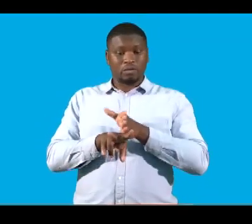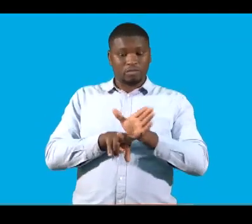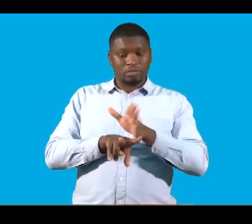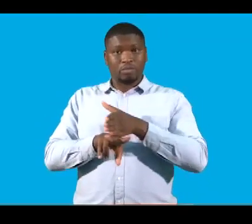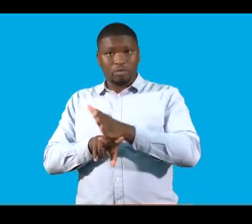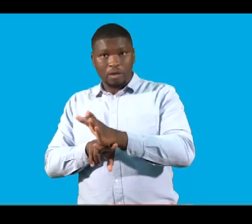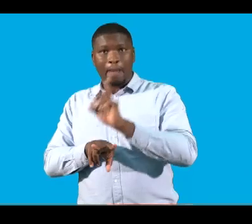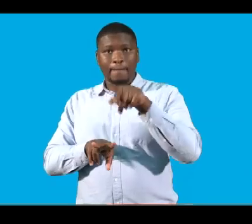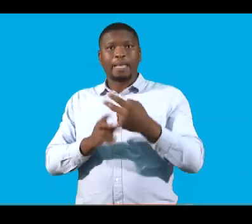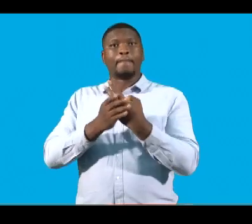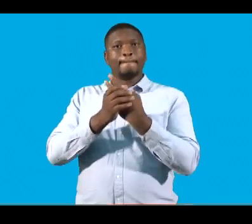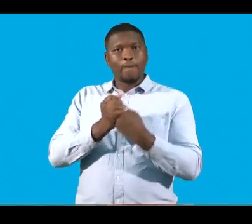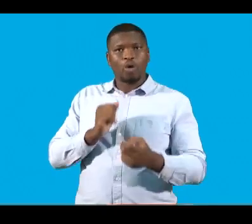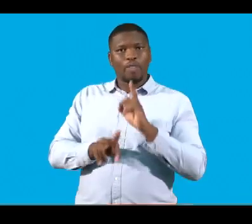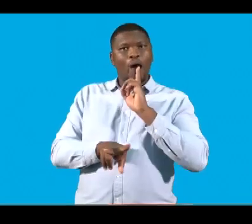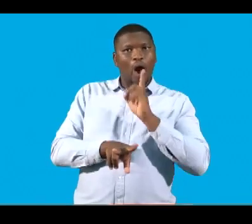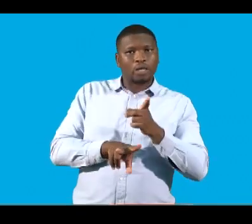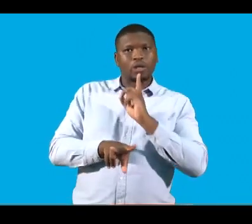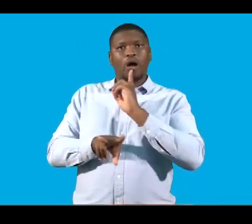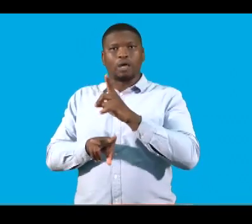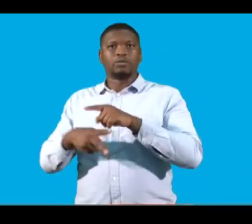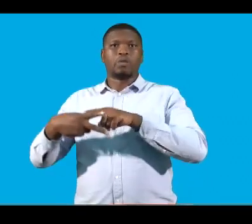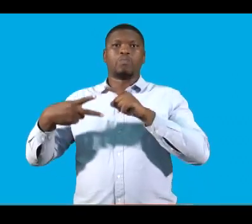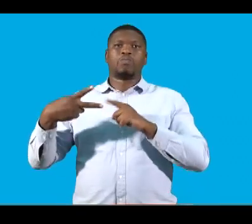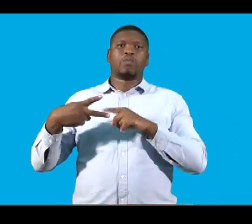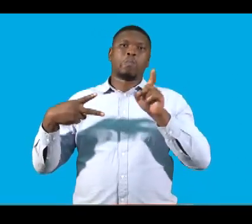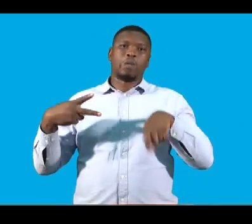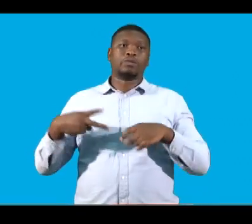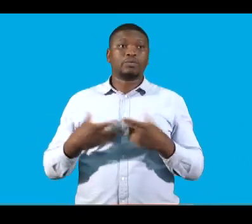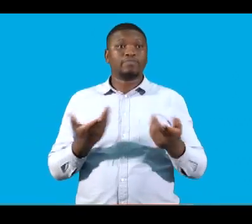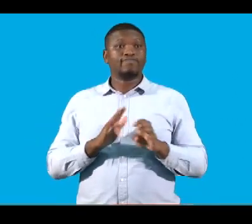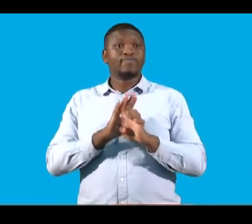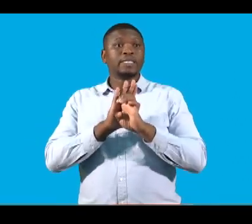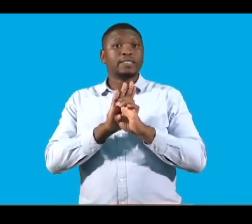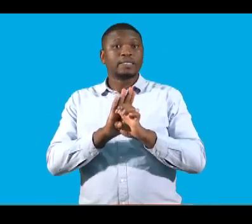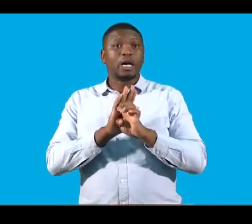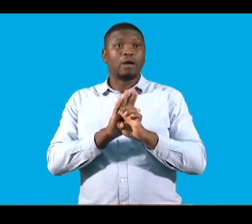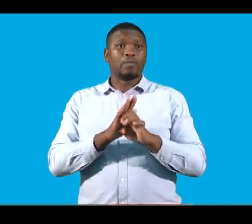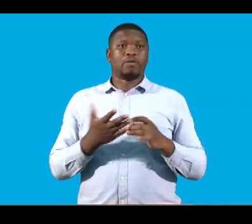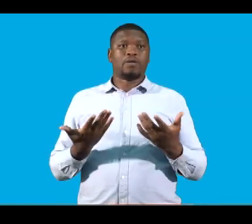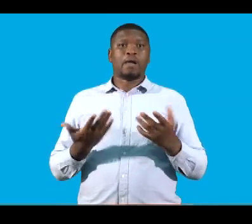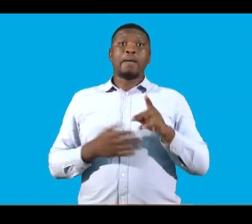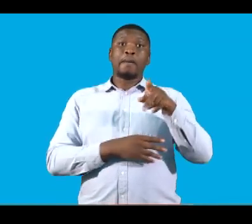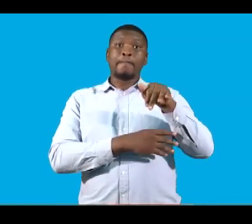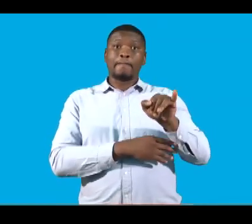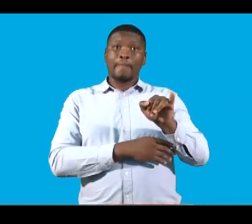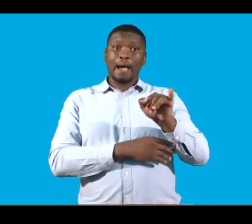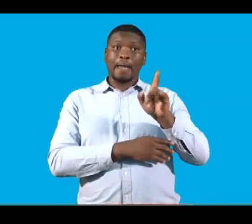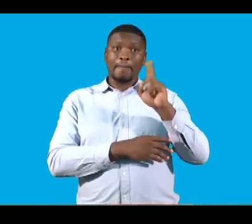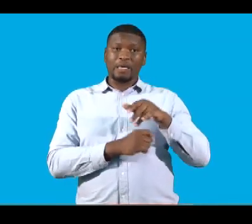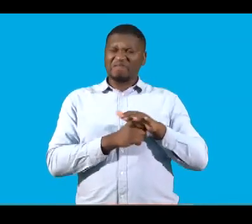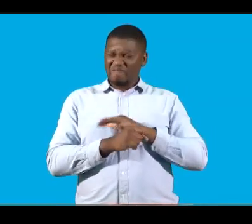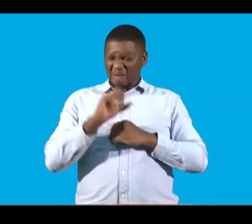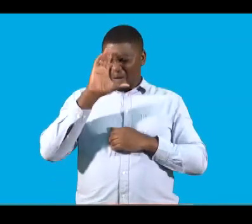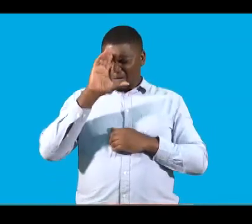2 aspects, ensure that both are addressed. For example, Pi must rely on faith in